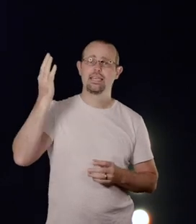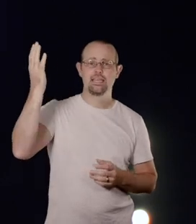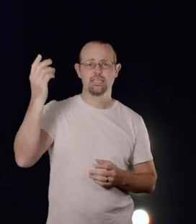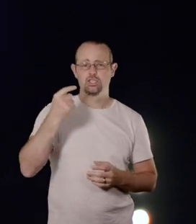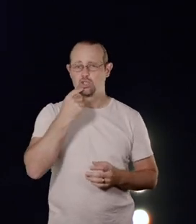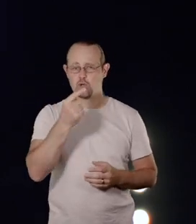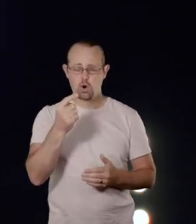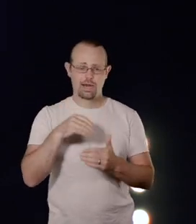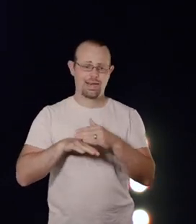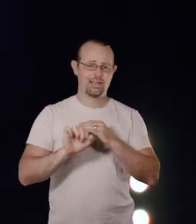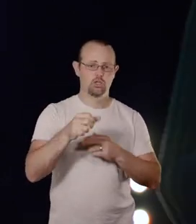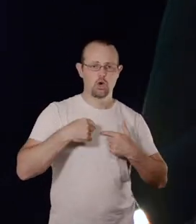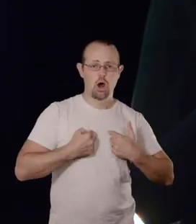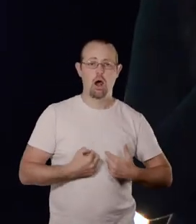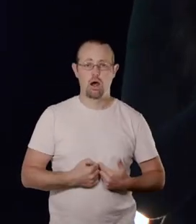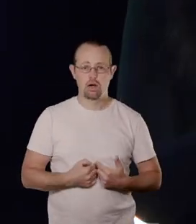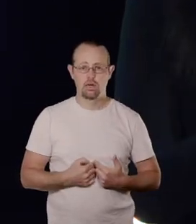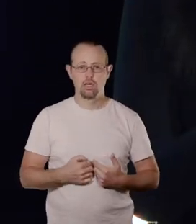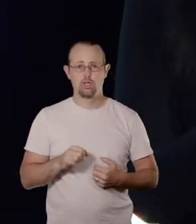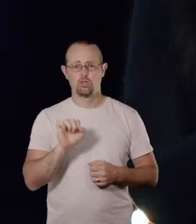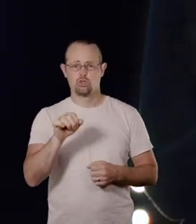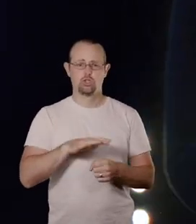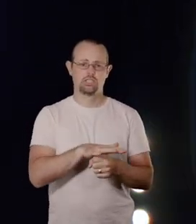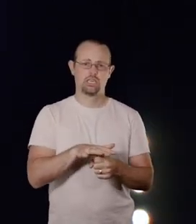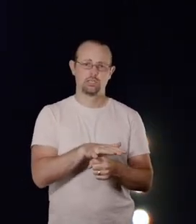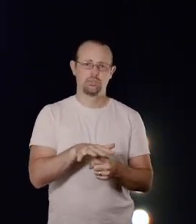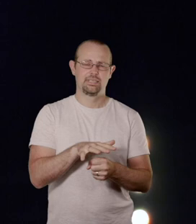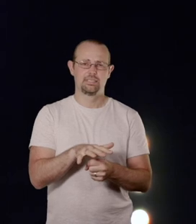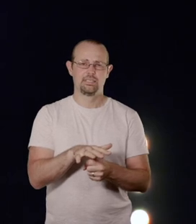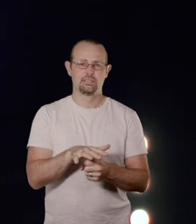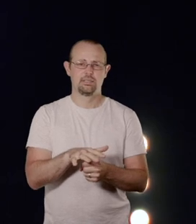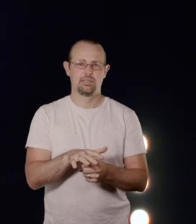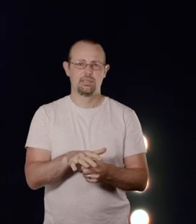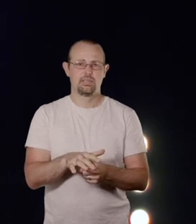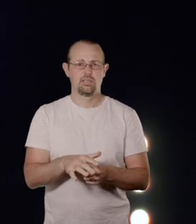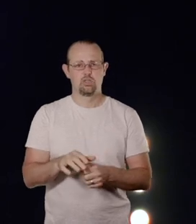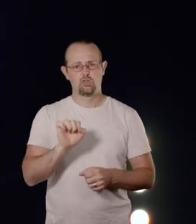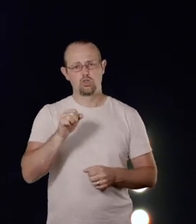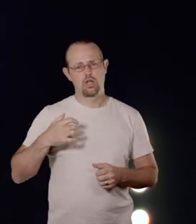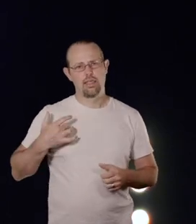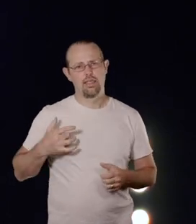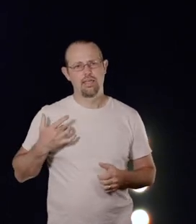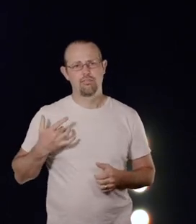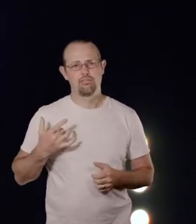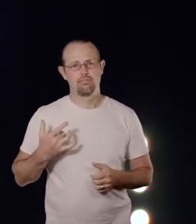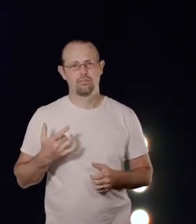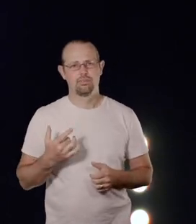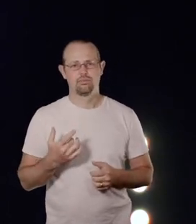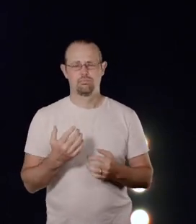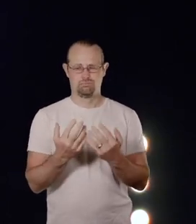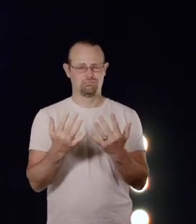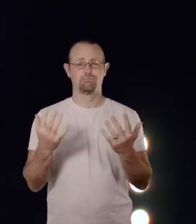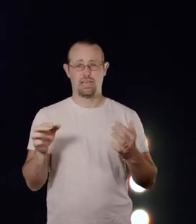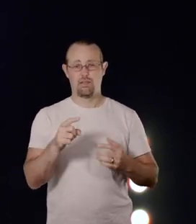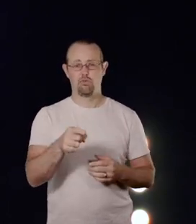talking into your situation. He's talking into your circumstances, the current picture that you're looking at. Many of you have been